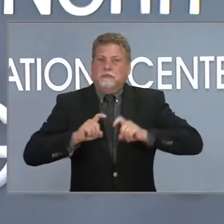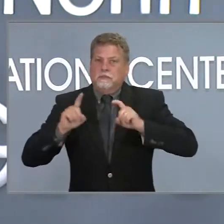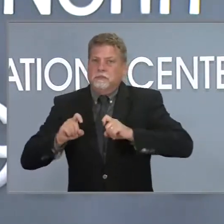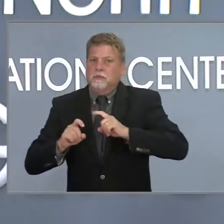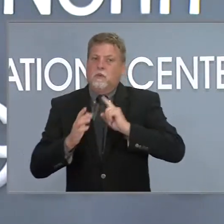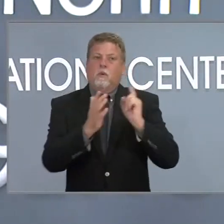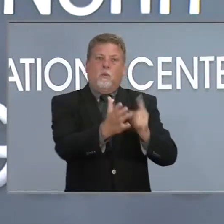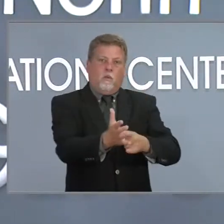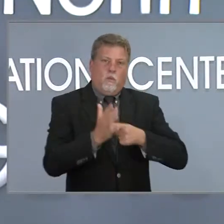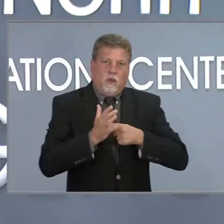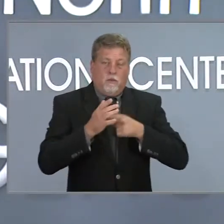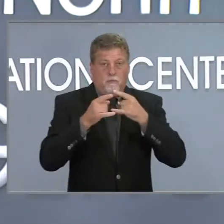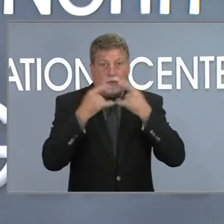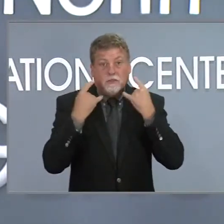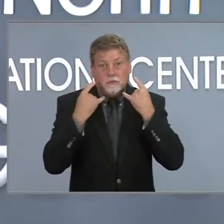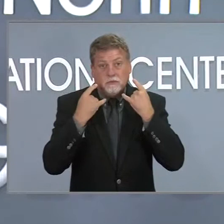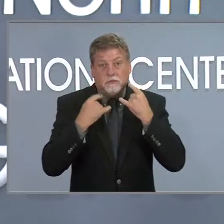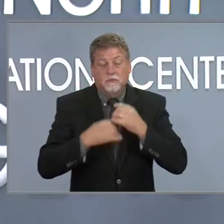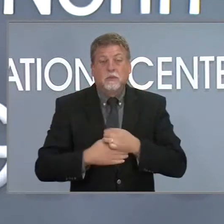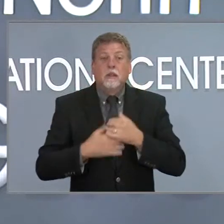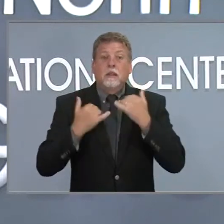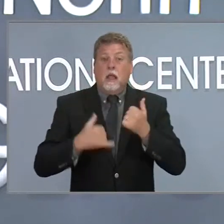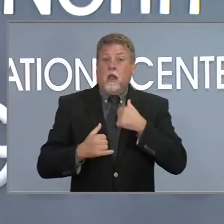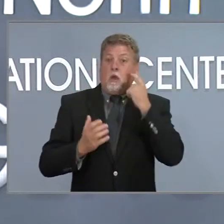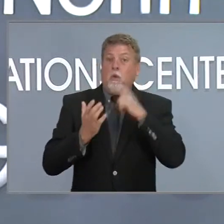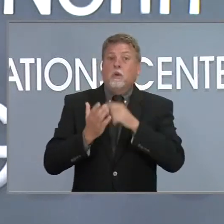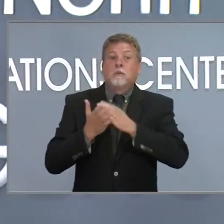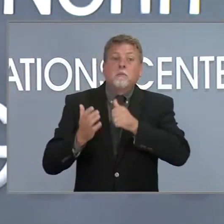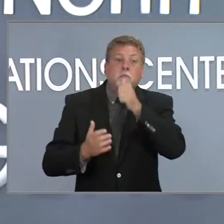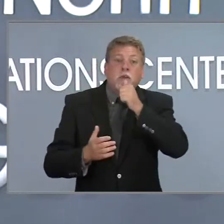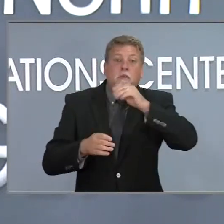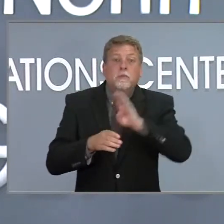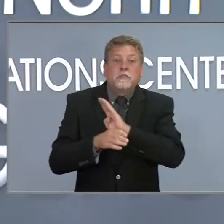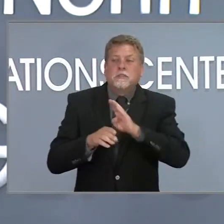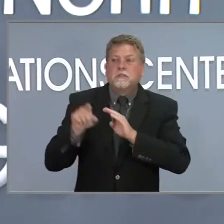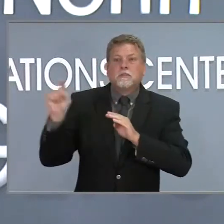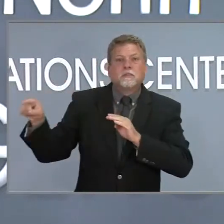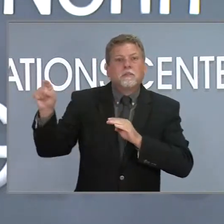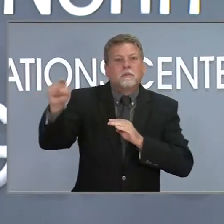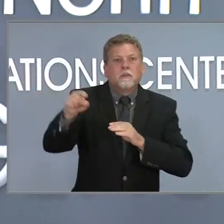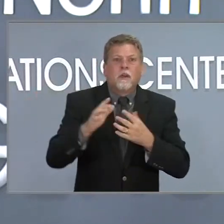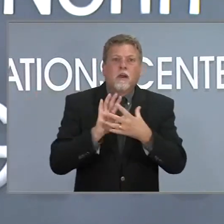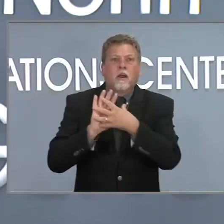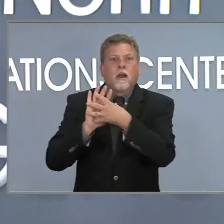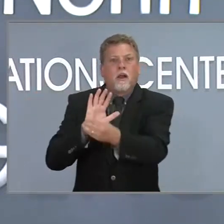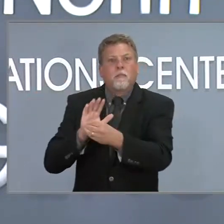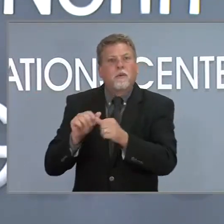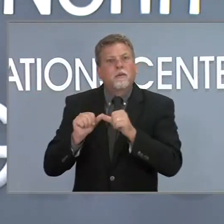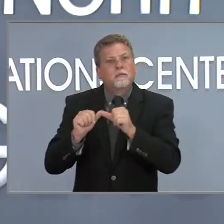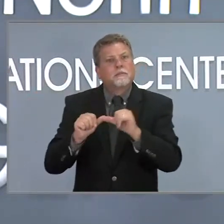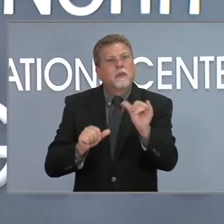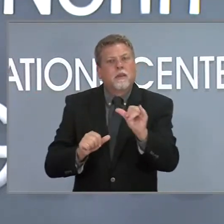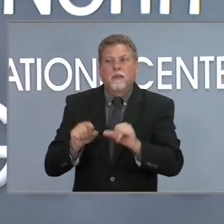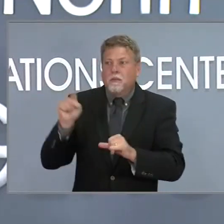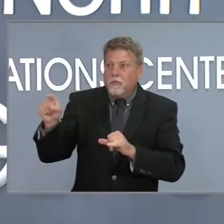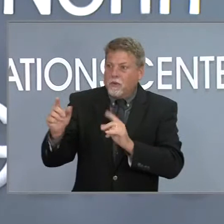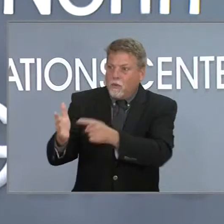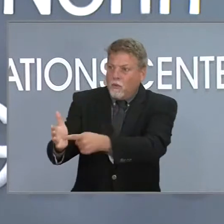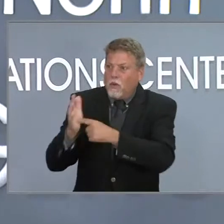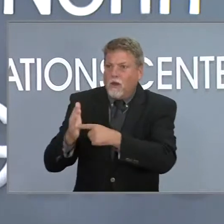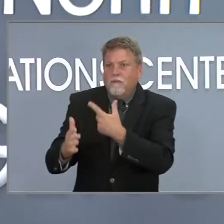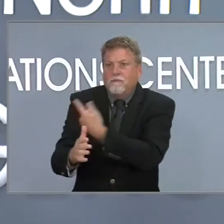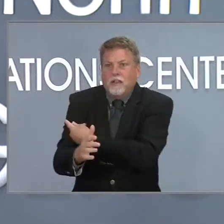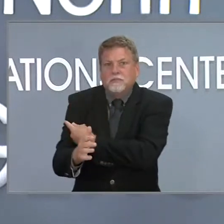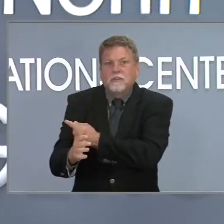our state are also setting a strong example by requiring vaccines for their employees and their customers too.